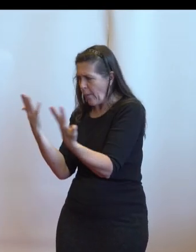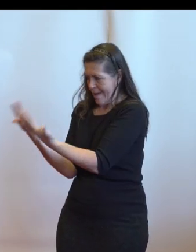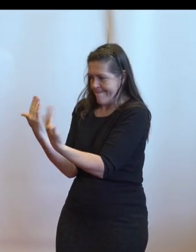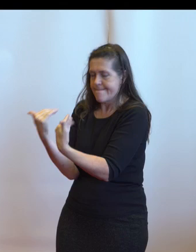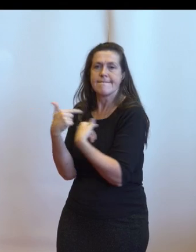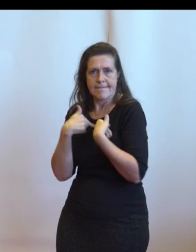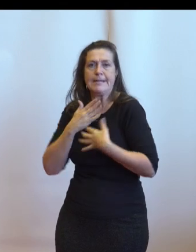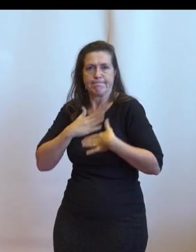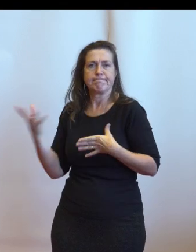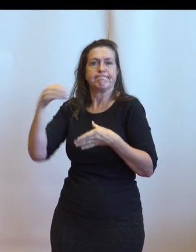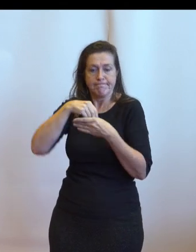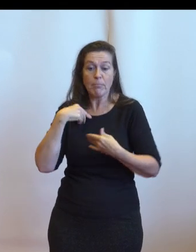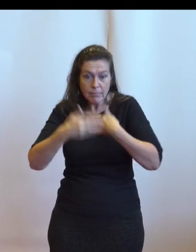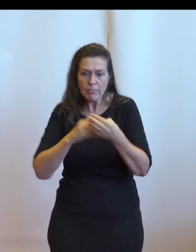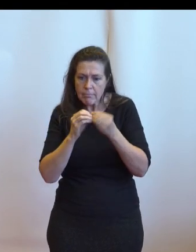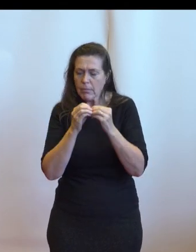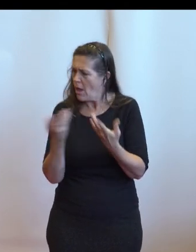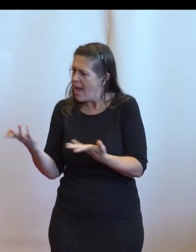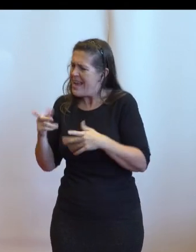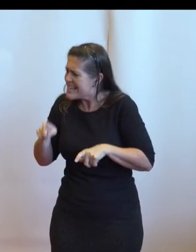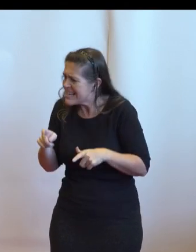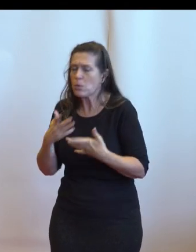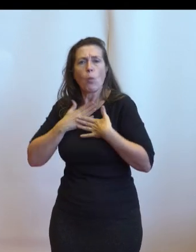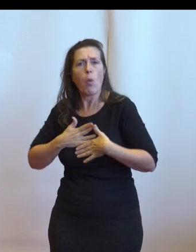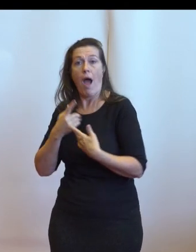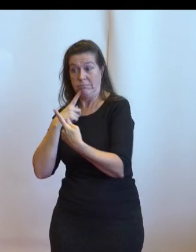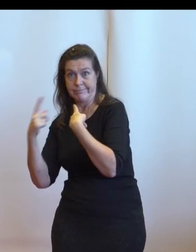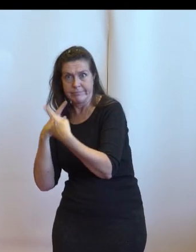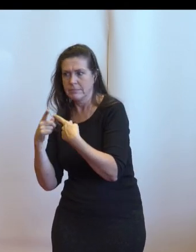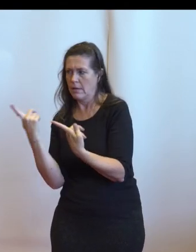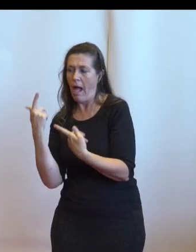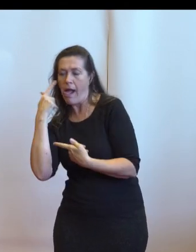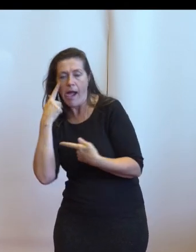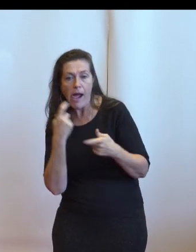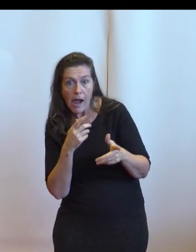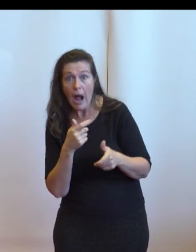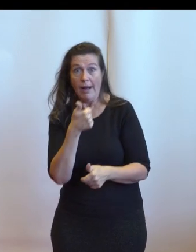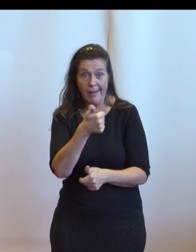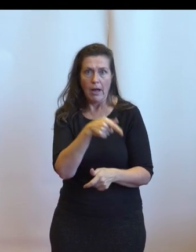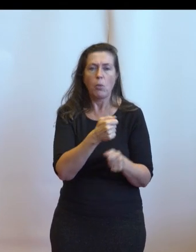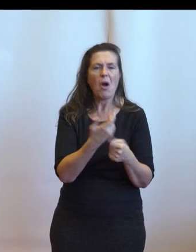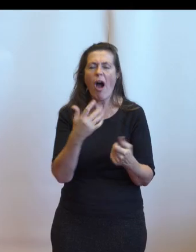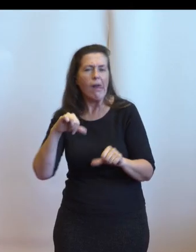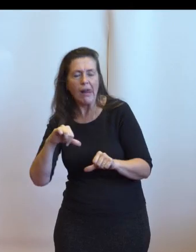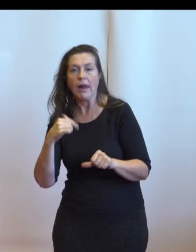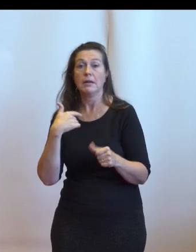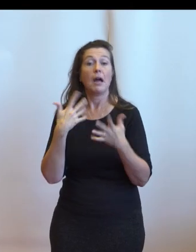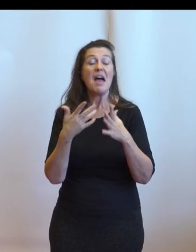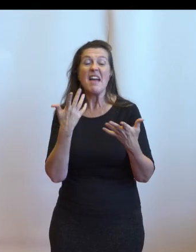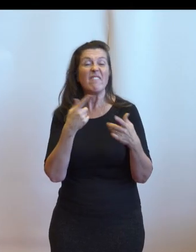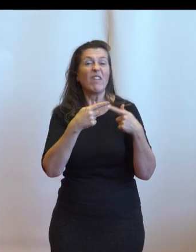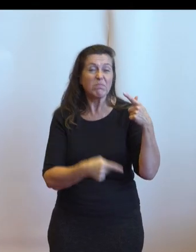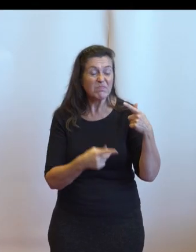initiatives, asking to the people, what do you need? Let's try, let's see what is not working. And there is no success